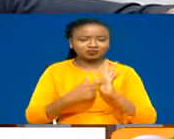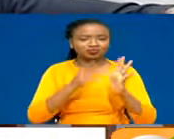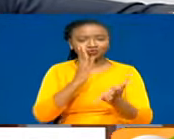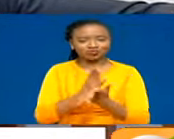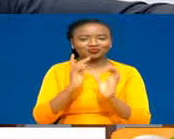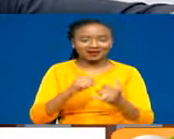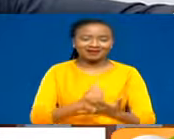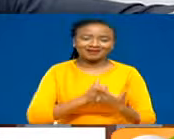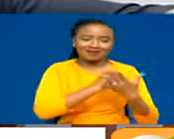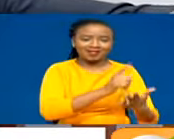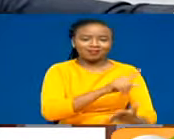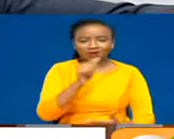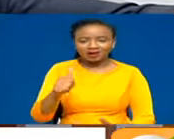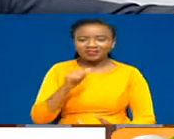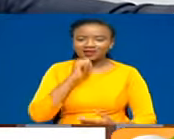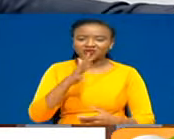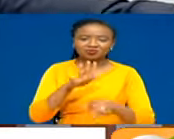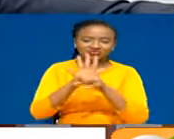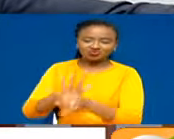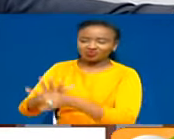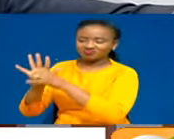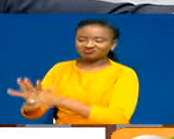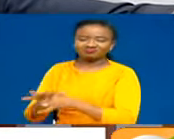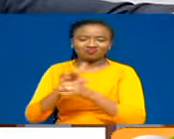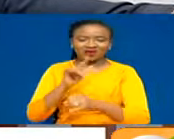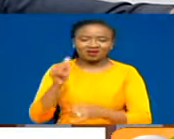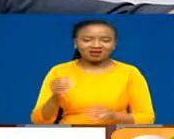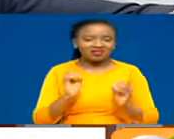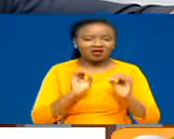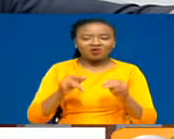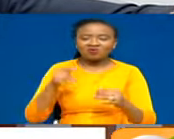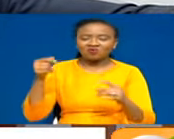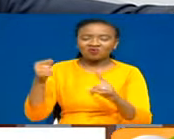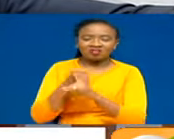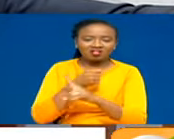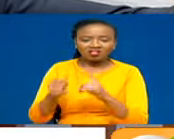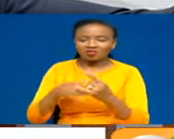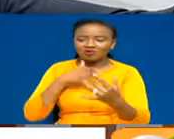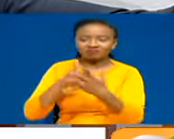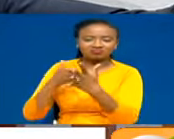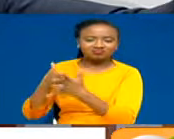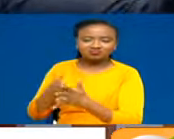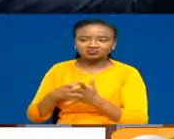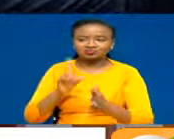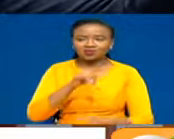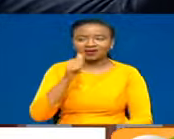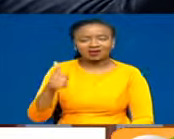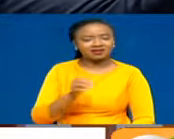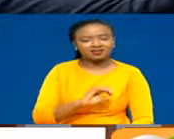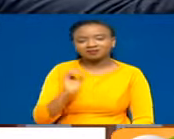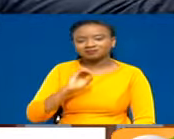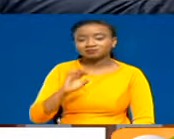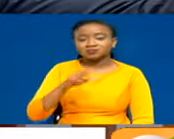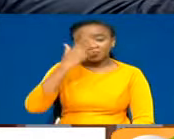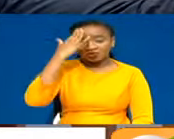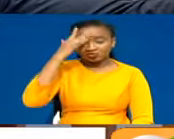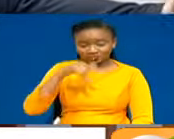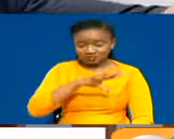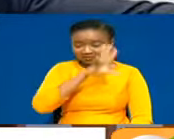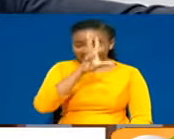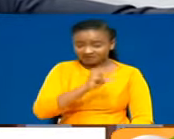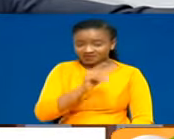of hurting each other or instead of blocking the way for another person. Yeah, do you know how much this continent can